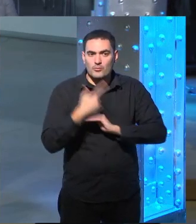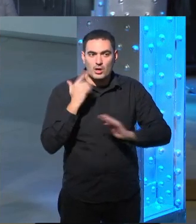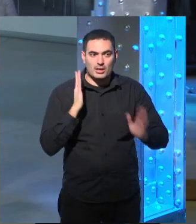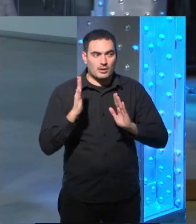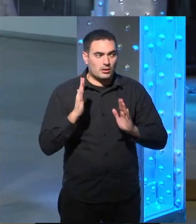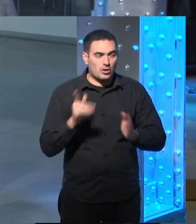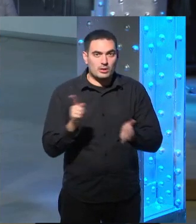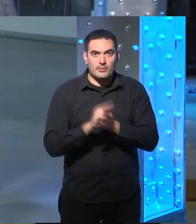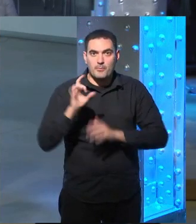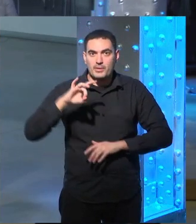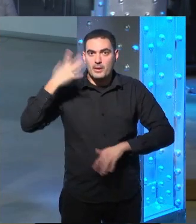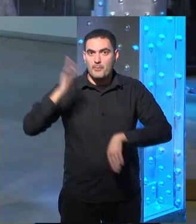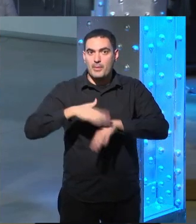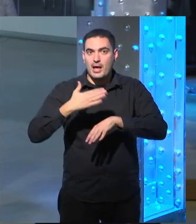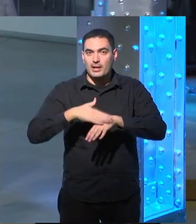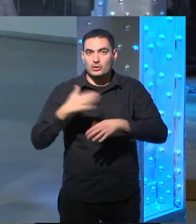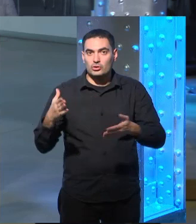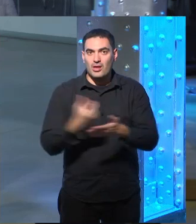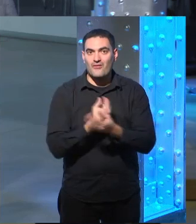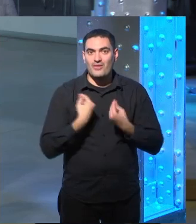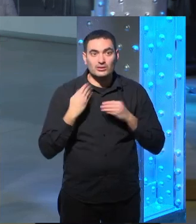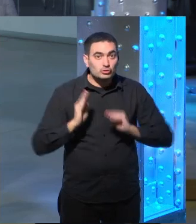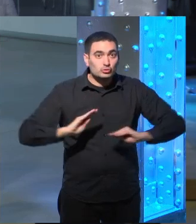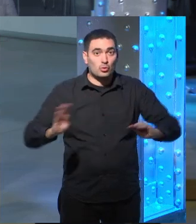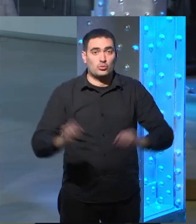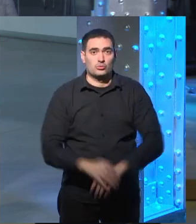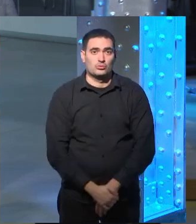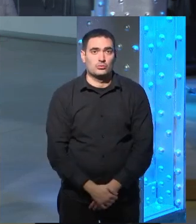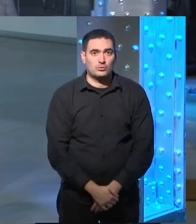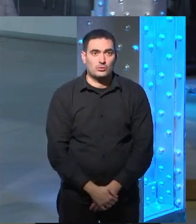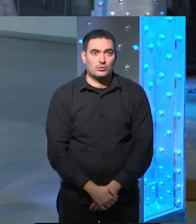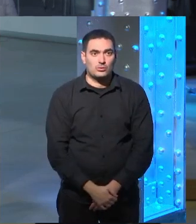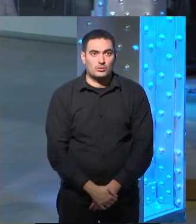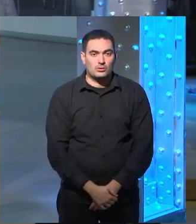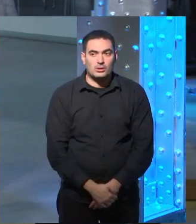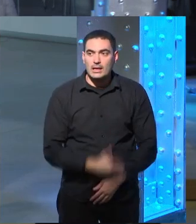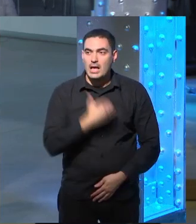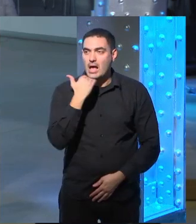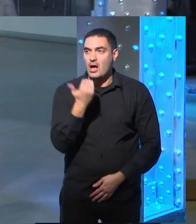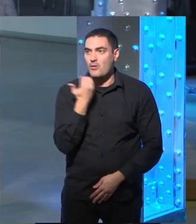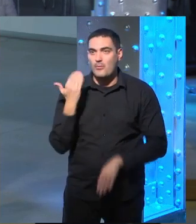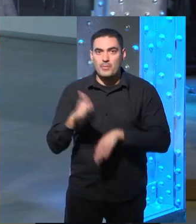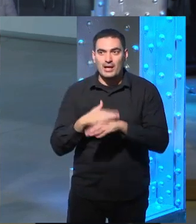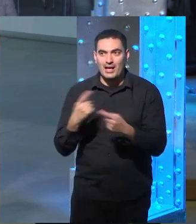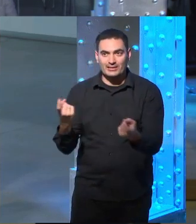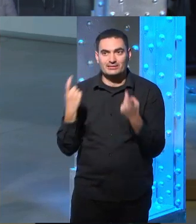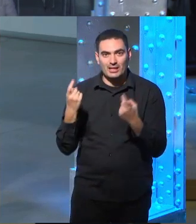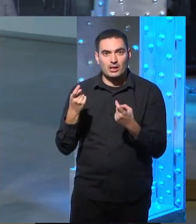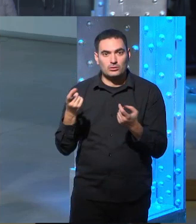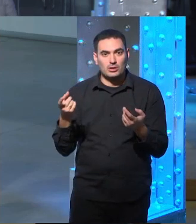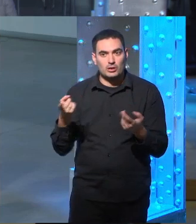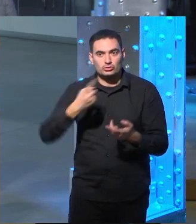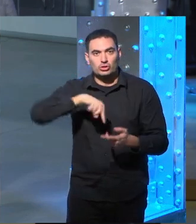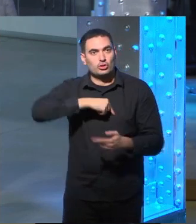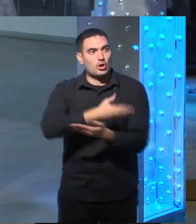reinvent themselves at every point in time in their life because they have been doing it for all their life. And so those are the people that have a